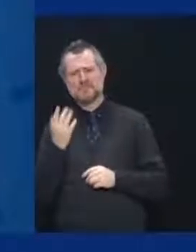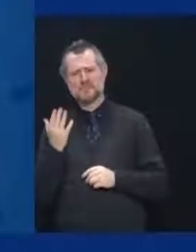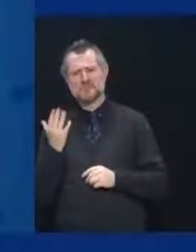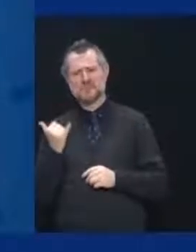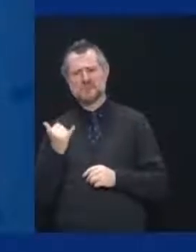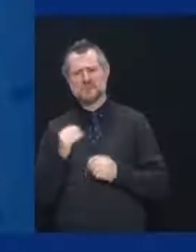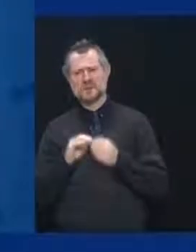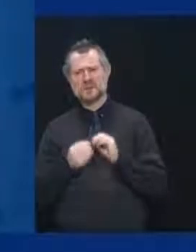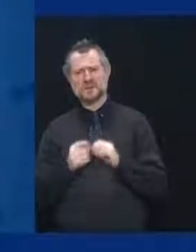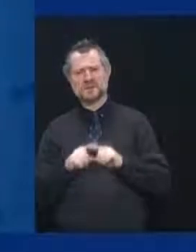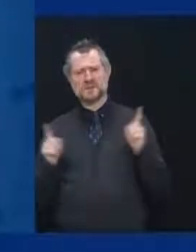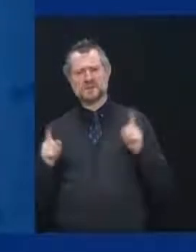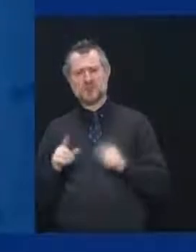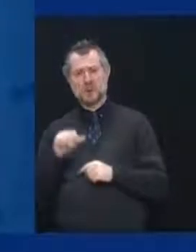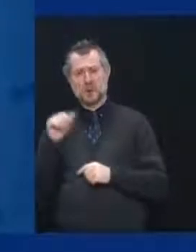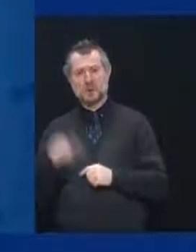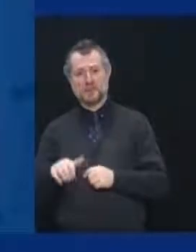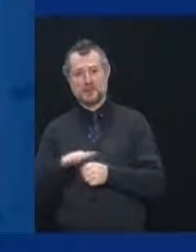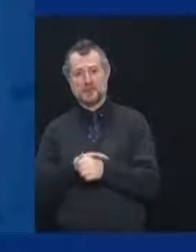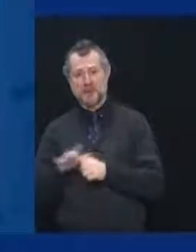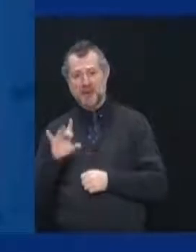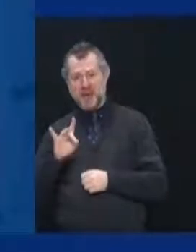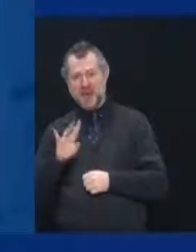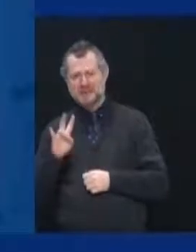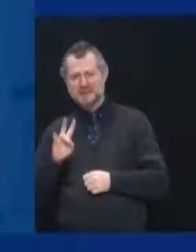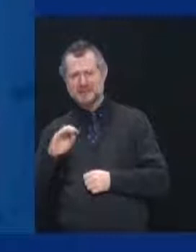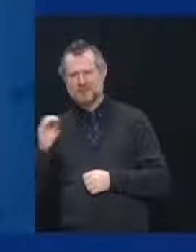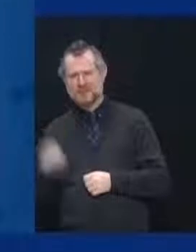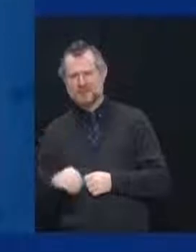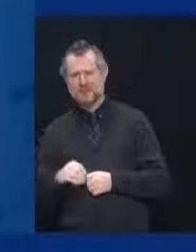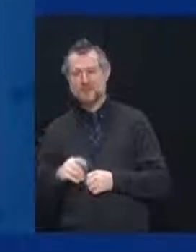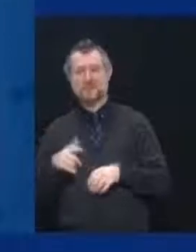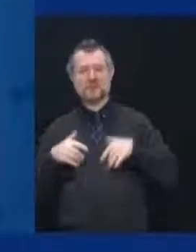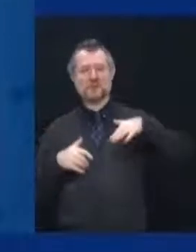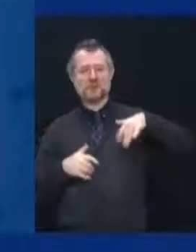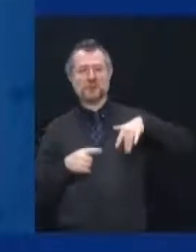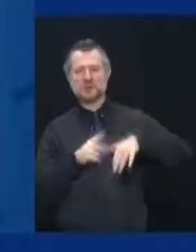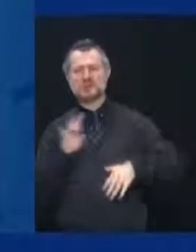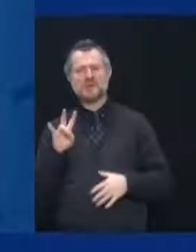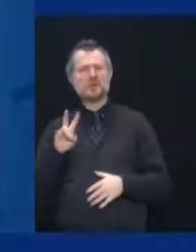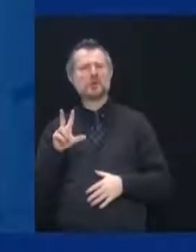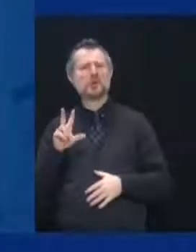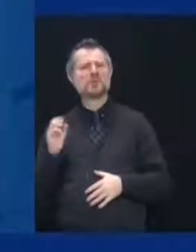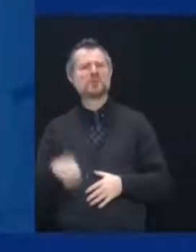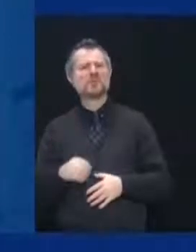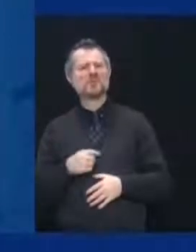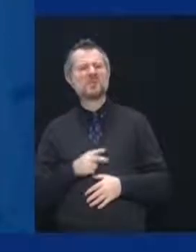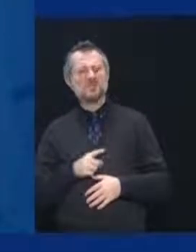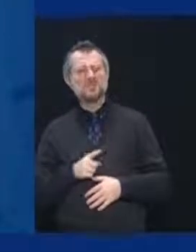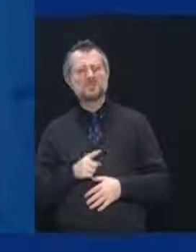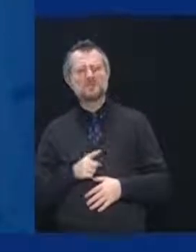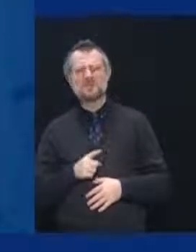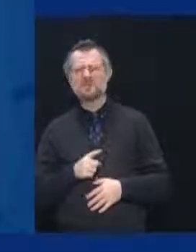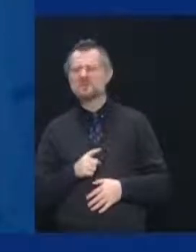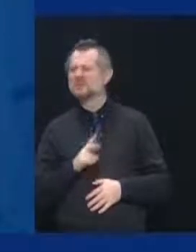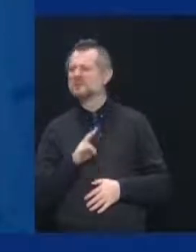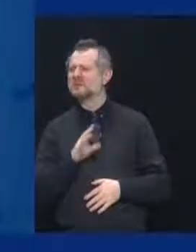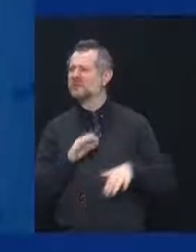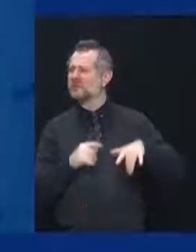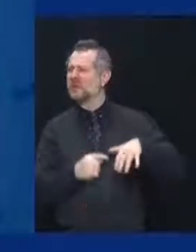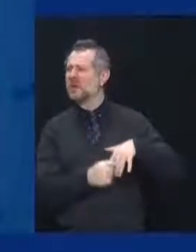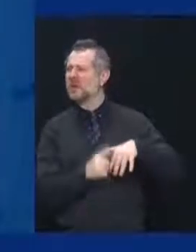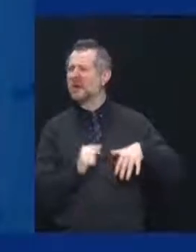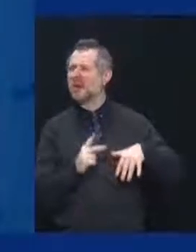variance. You look at Capital Region is 87, Finger Lakes is only 73. Finger Lakes has